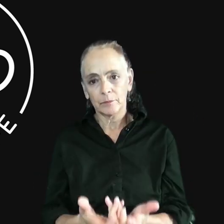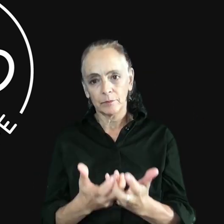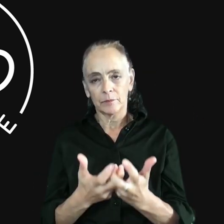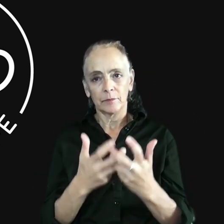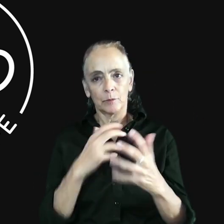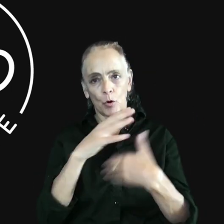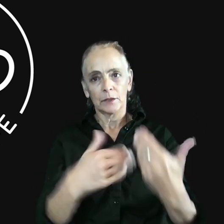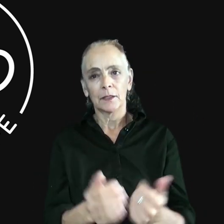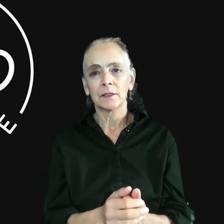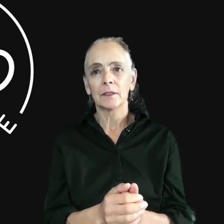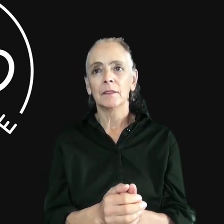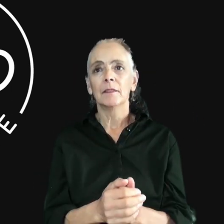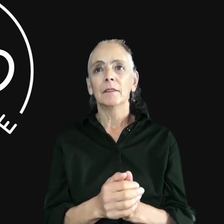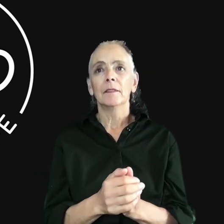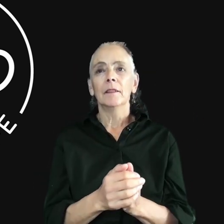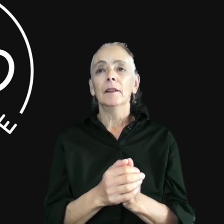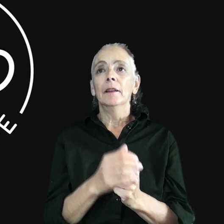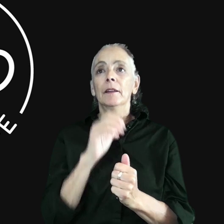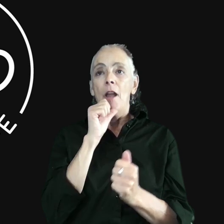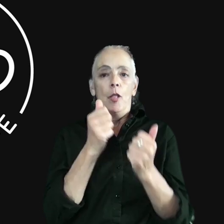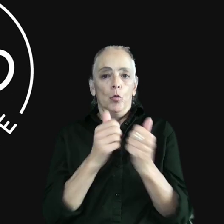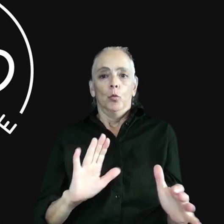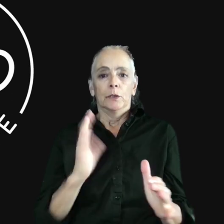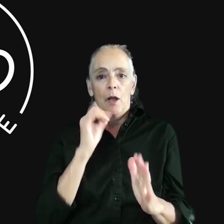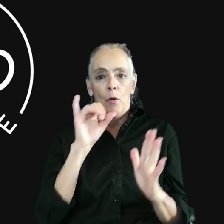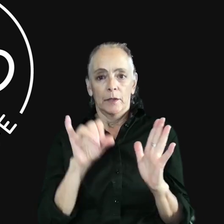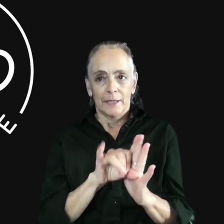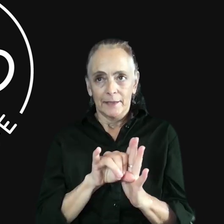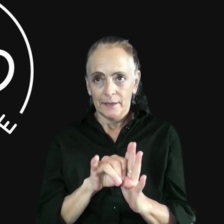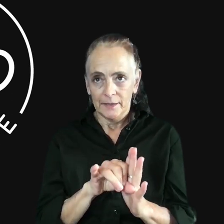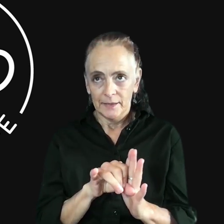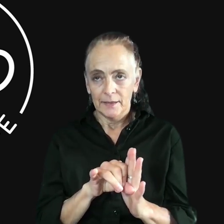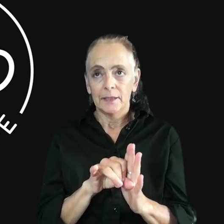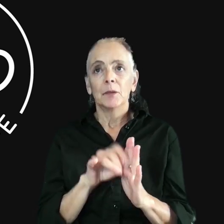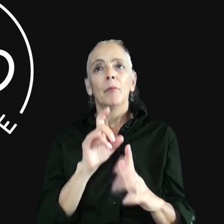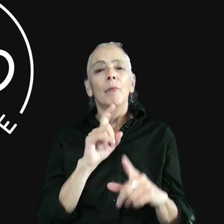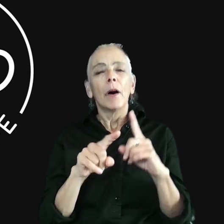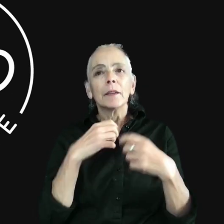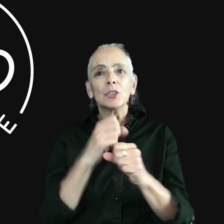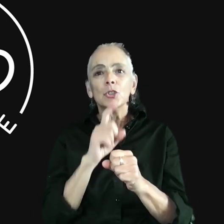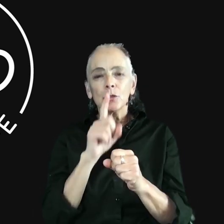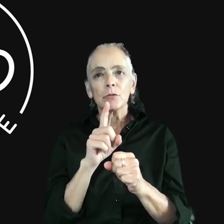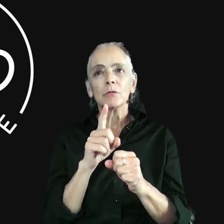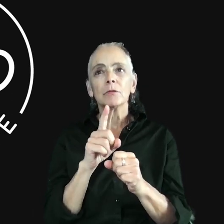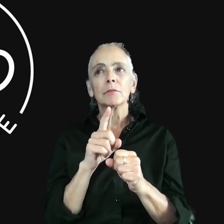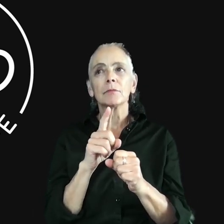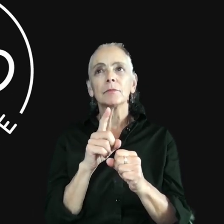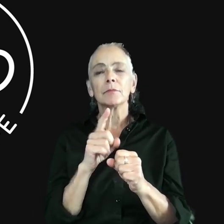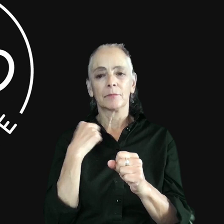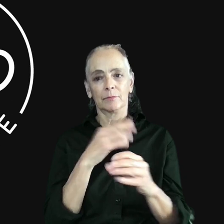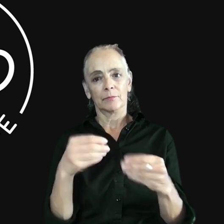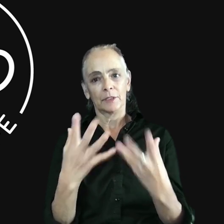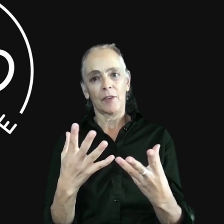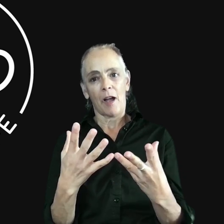not losing our own identity into there it's ensuring that we're able to provide the